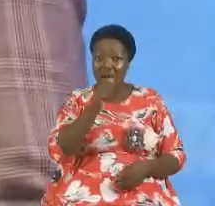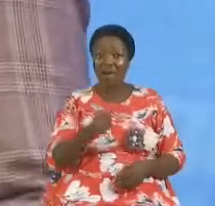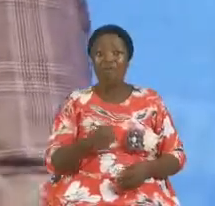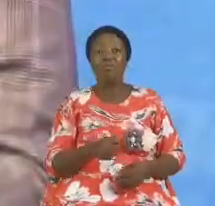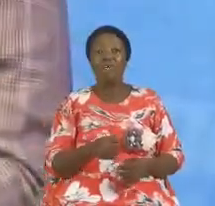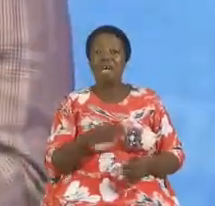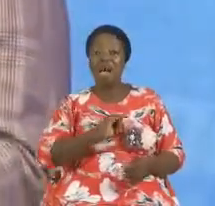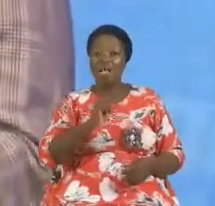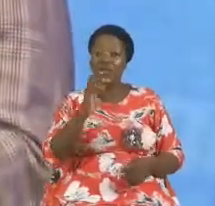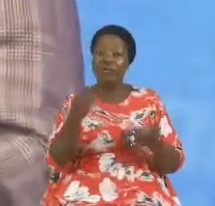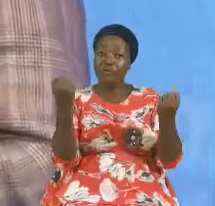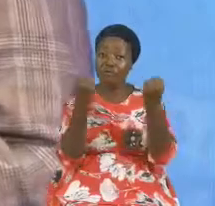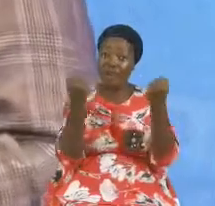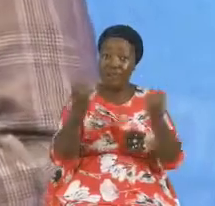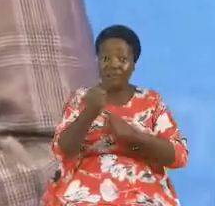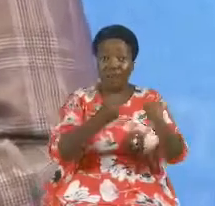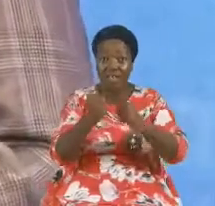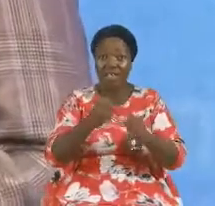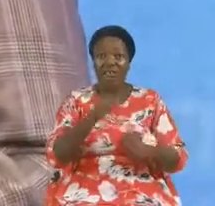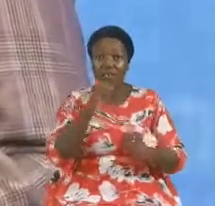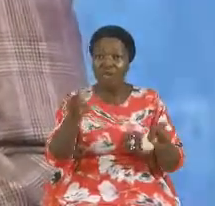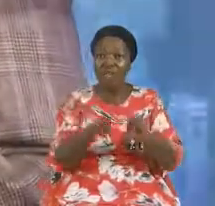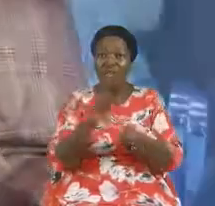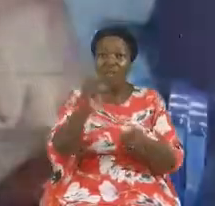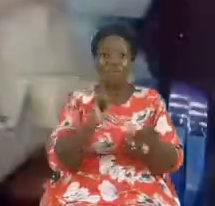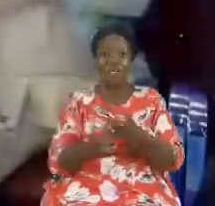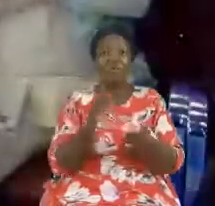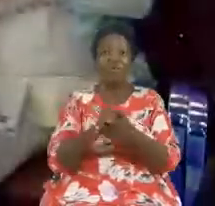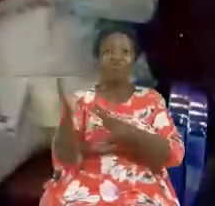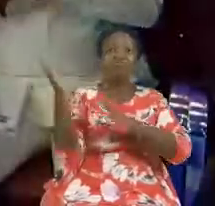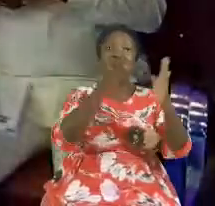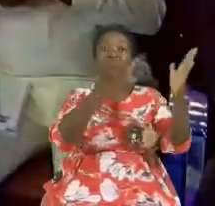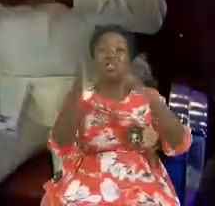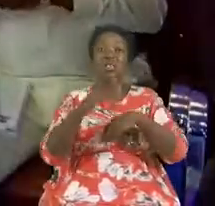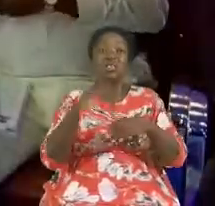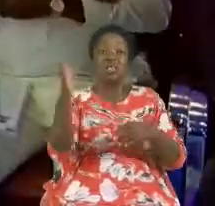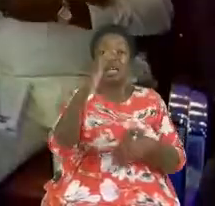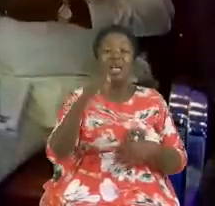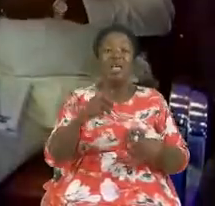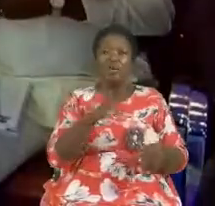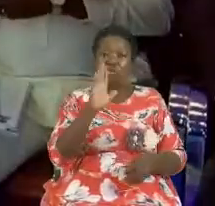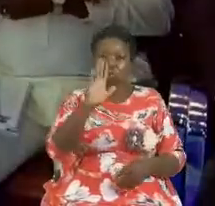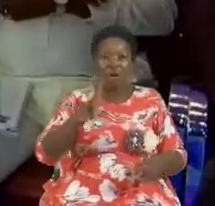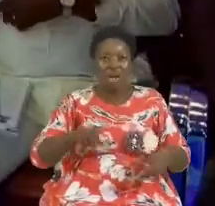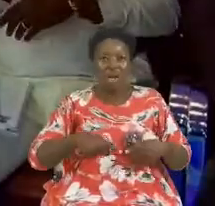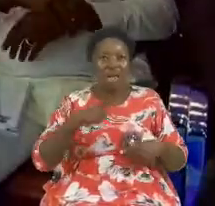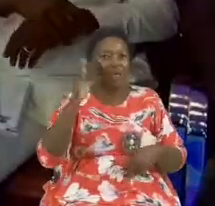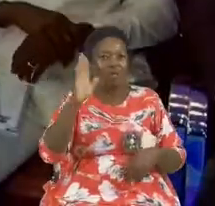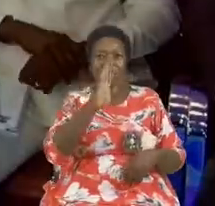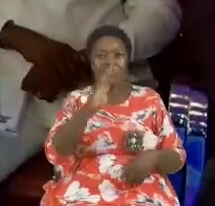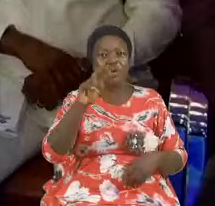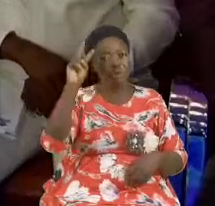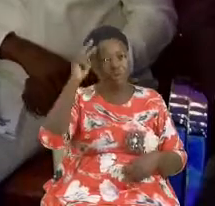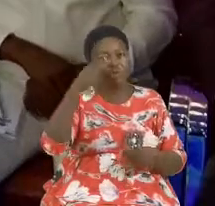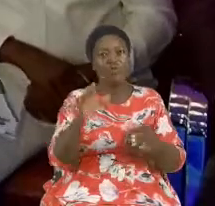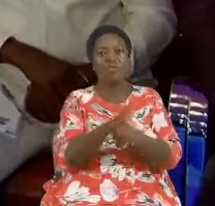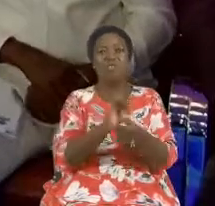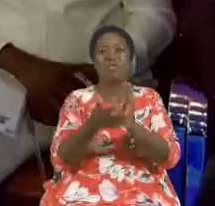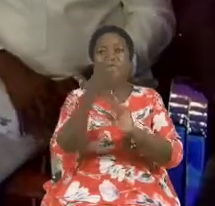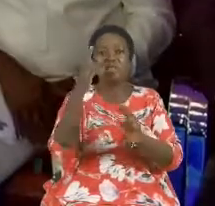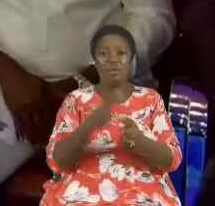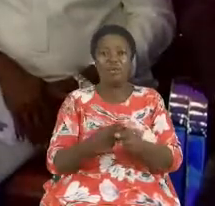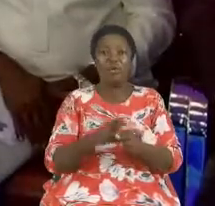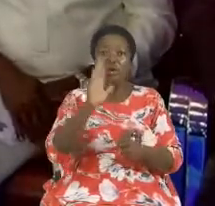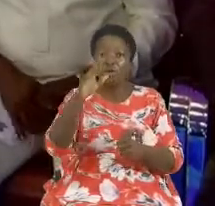as uncertainly, and so fight, not as one that beateth the air.